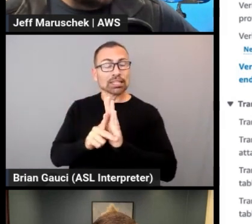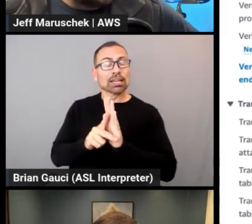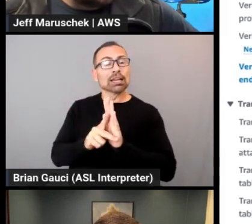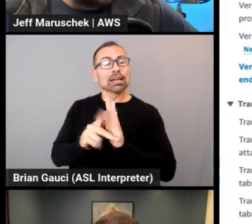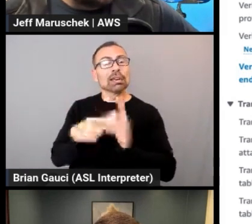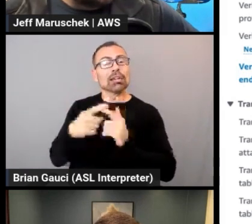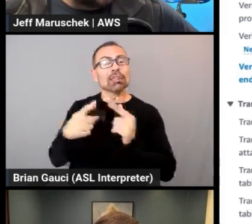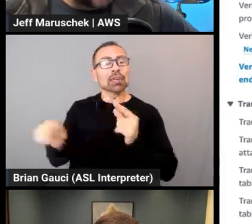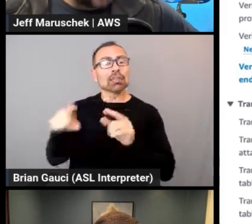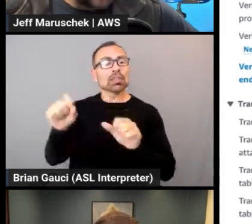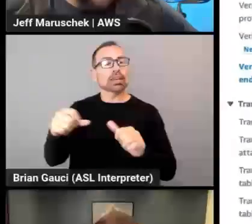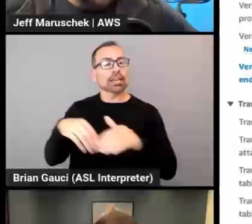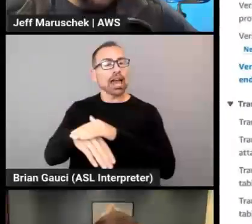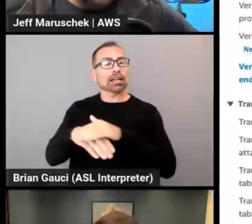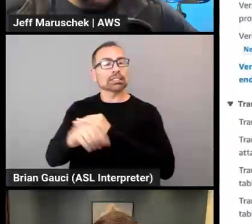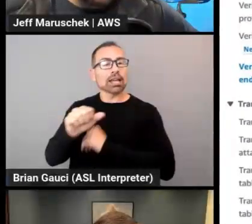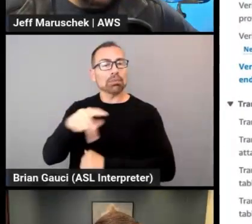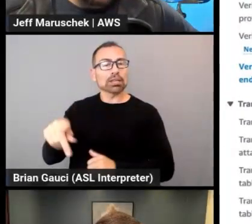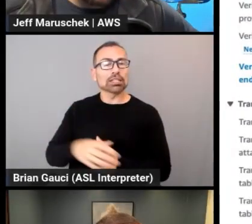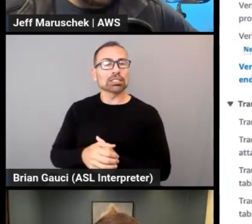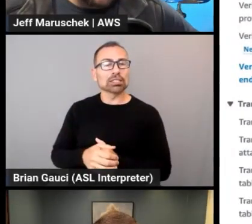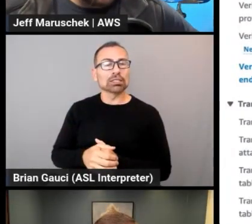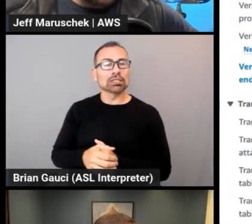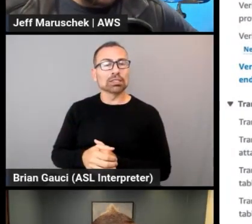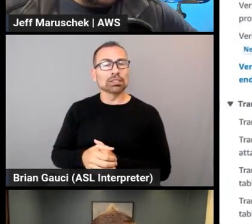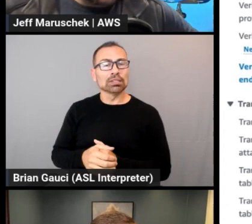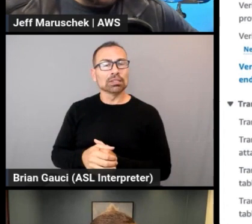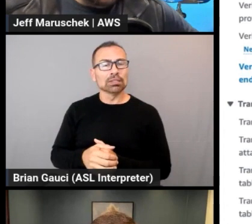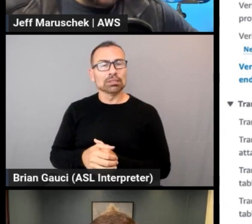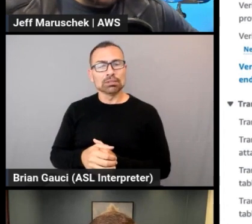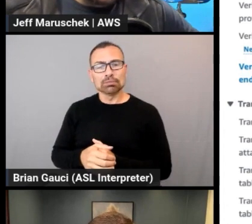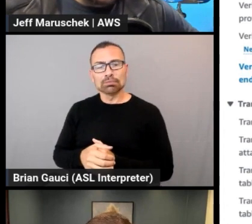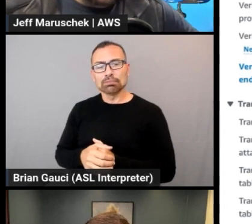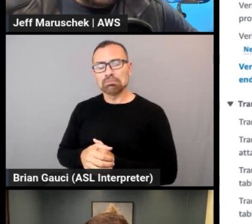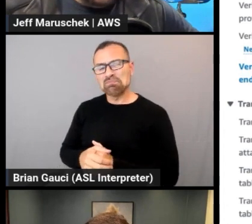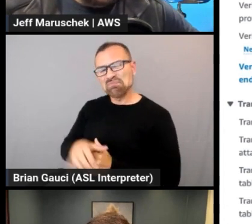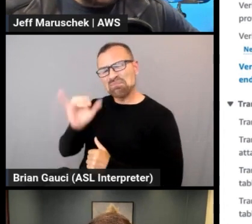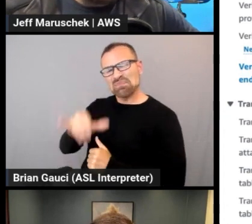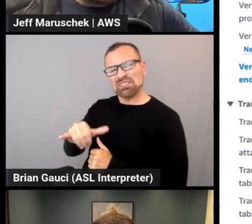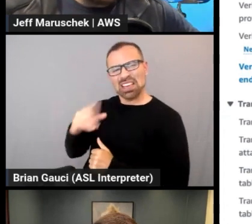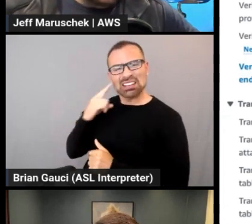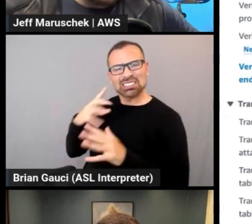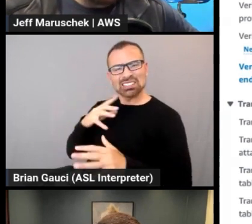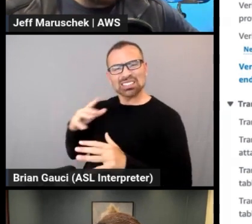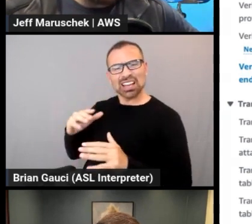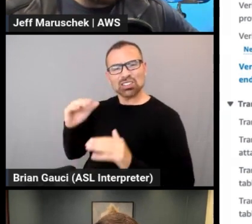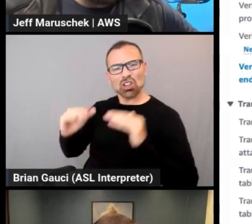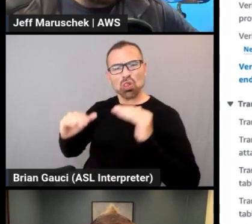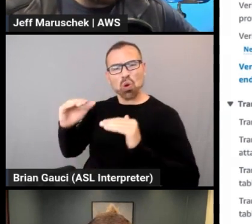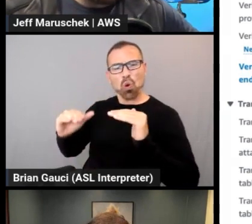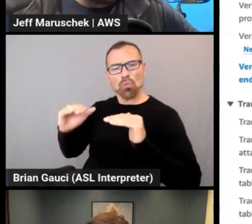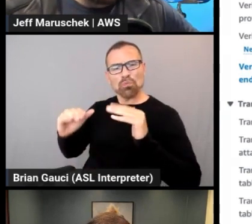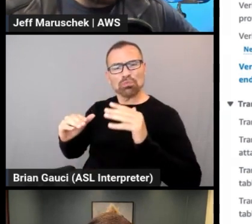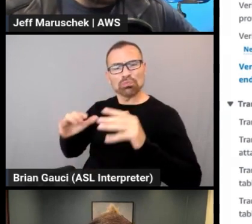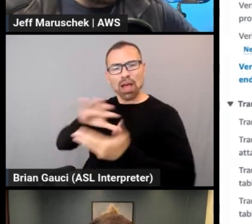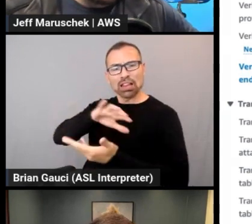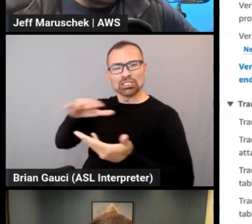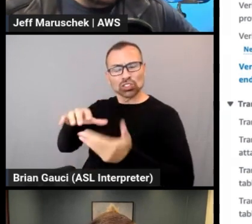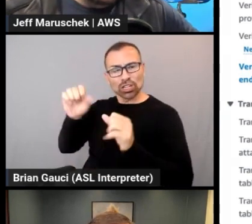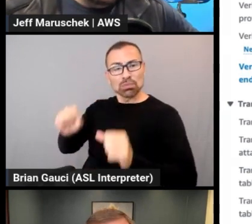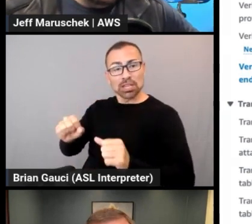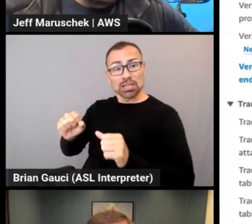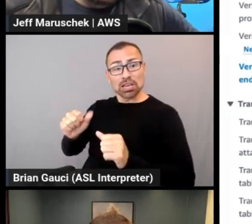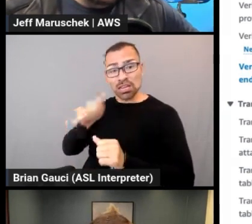to access that application. So that So for sounds this one, that sounds like the load balancer can be in a private subnet. yes, and